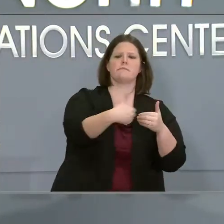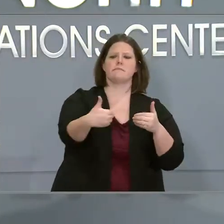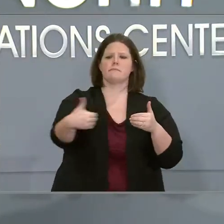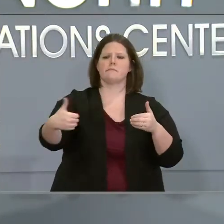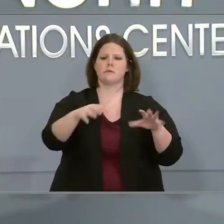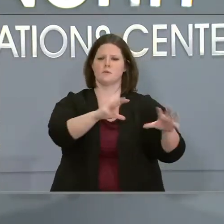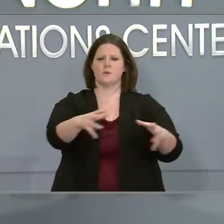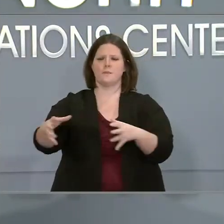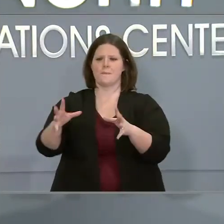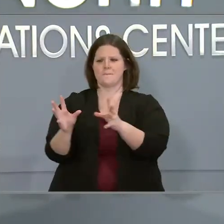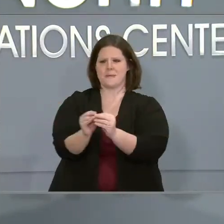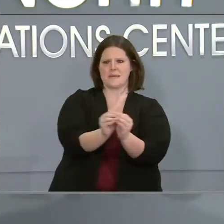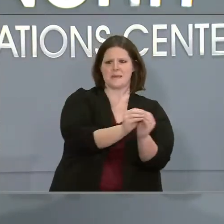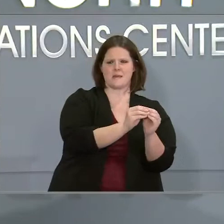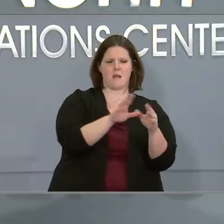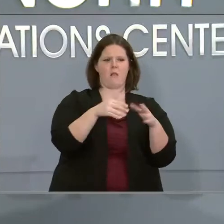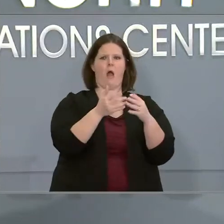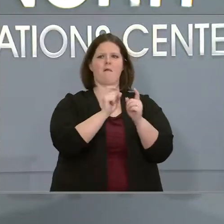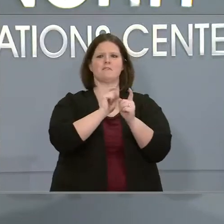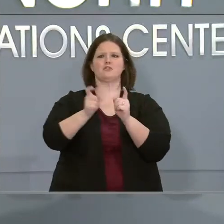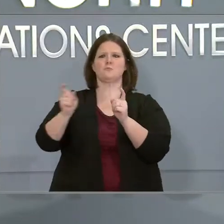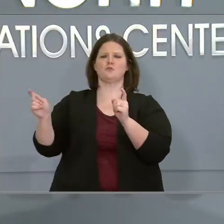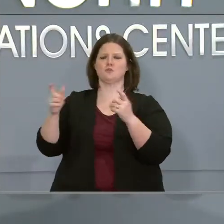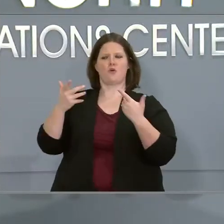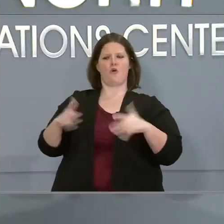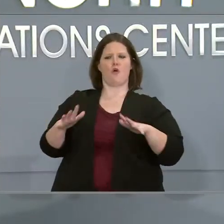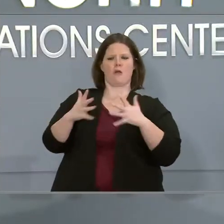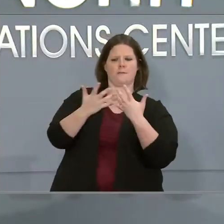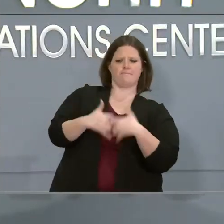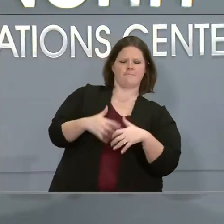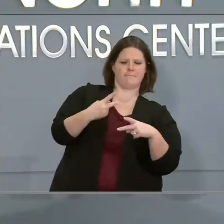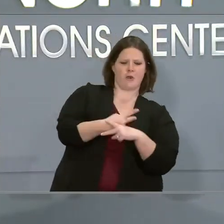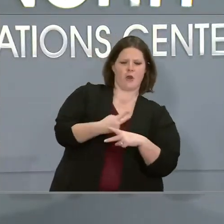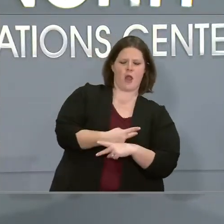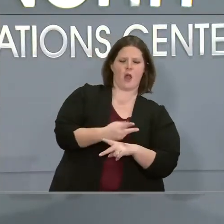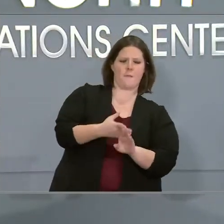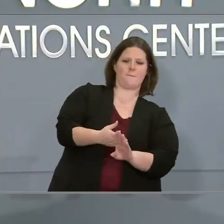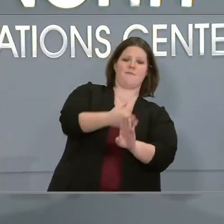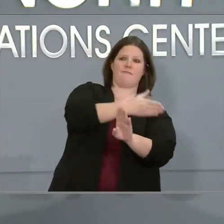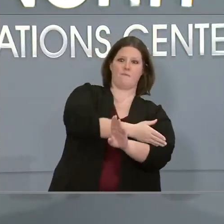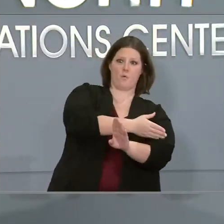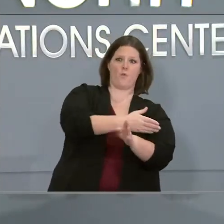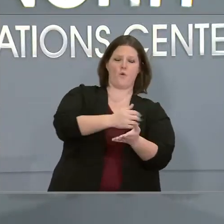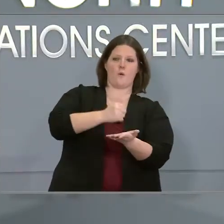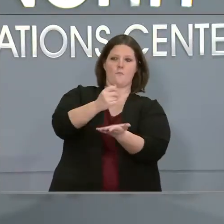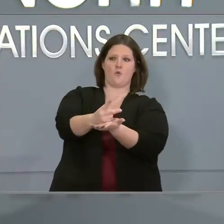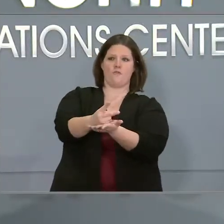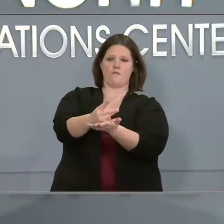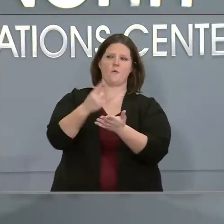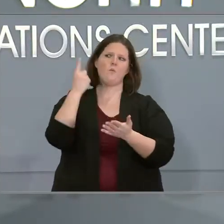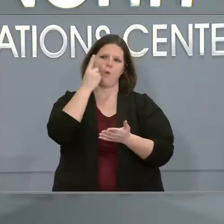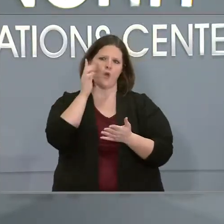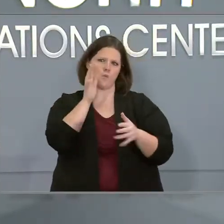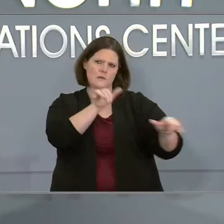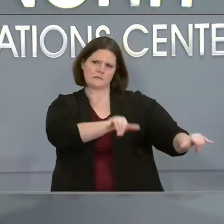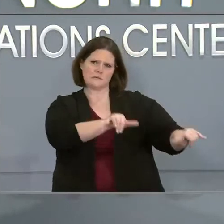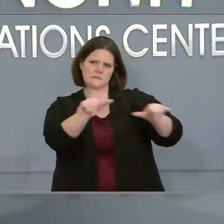are actually hashed out prior to approvals, and I'm wondering if it's a similar process